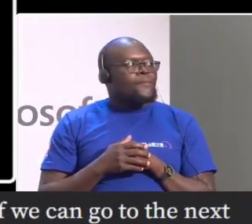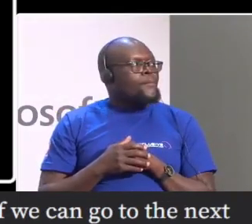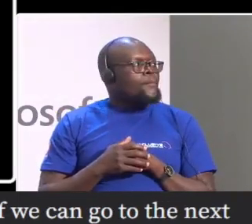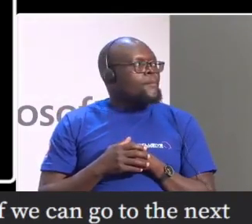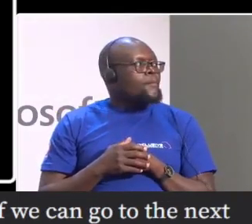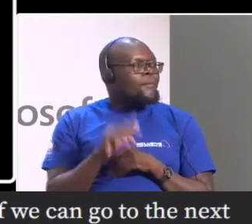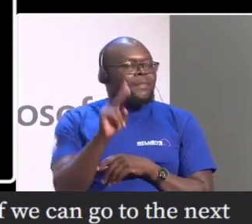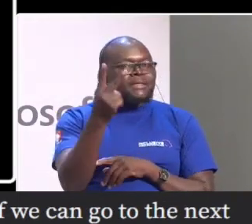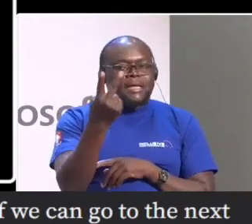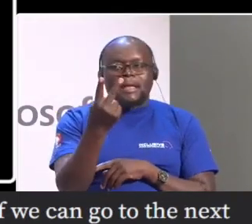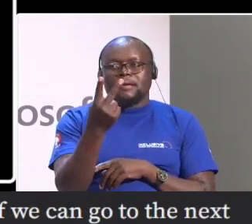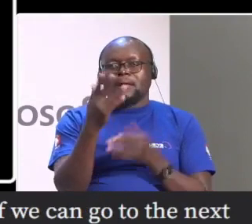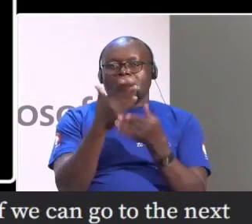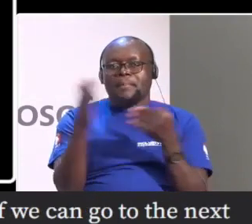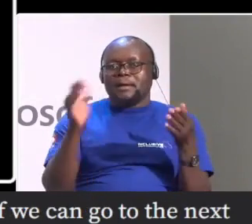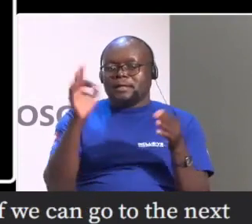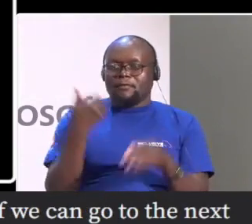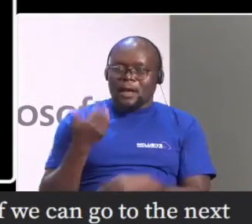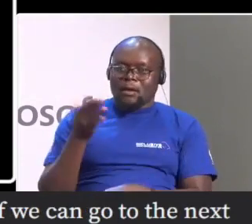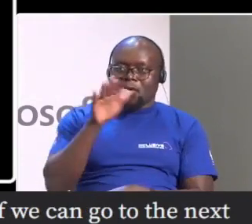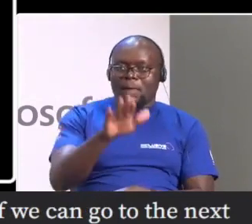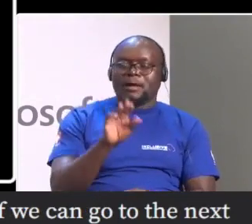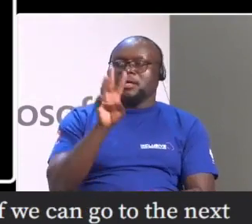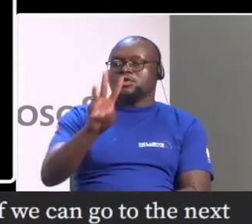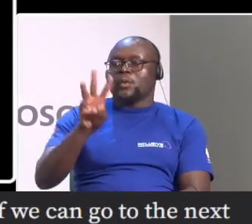there's the second poll. So if you go back to the website.